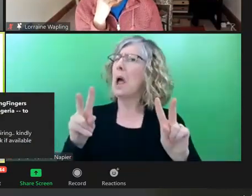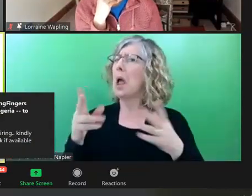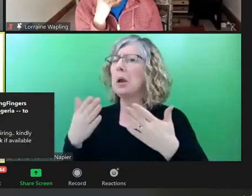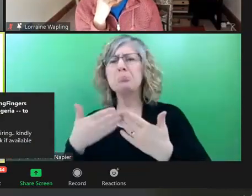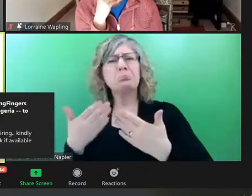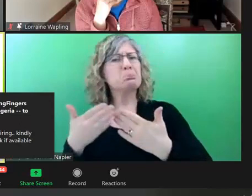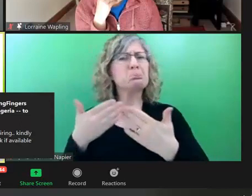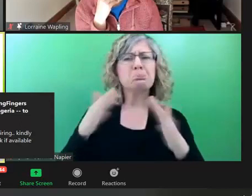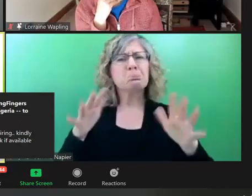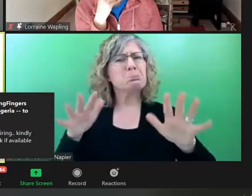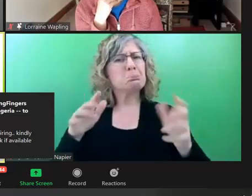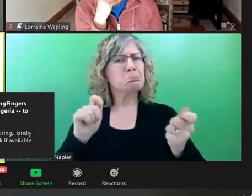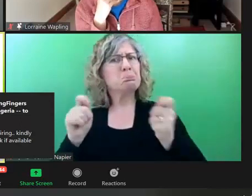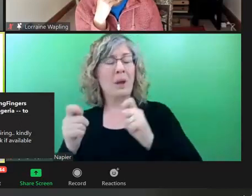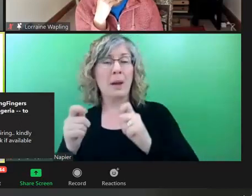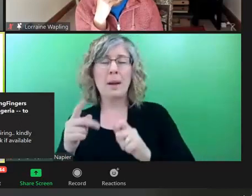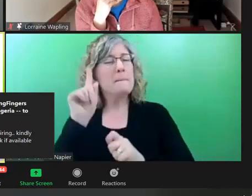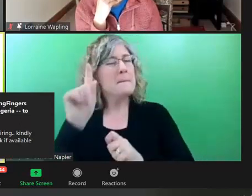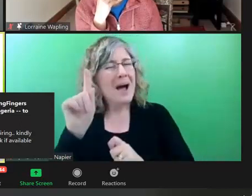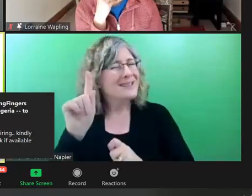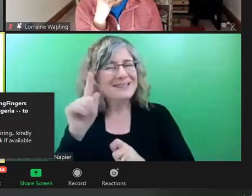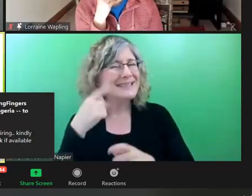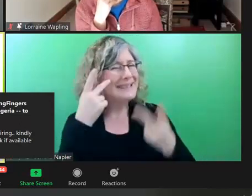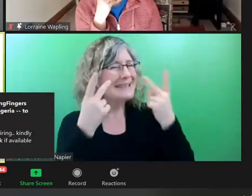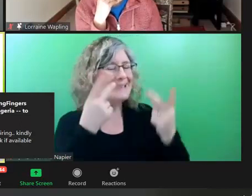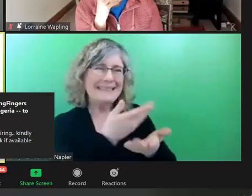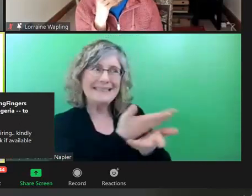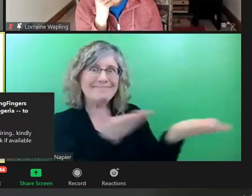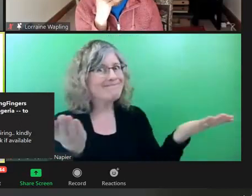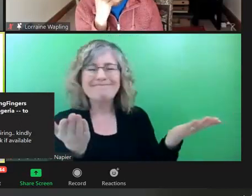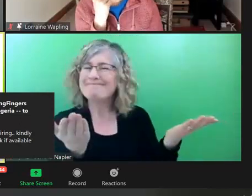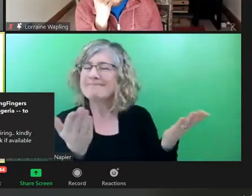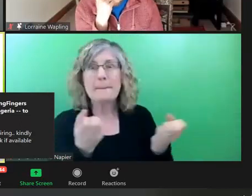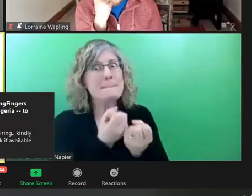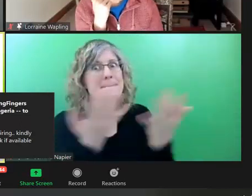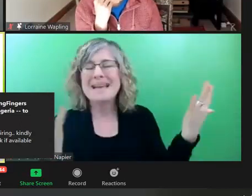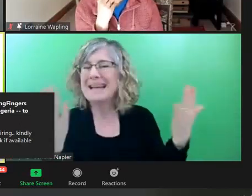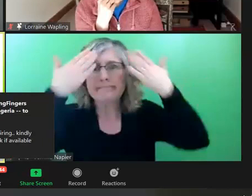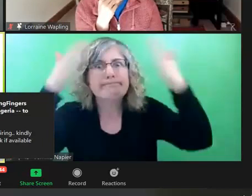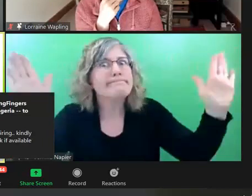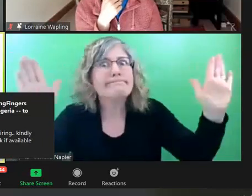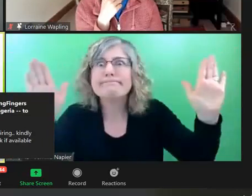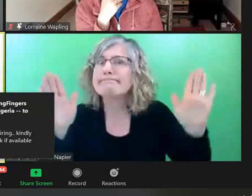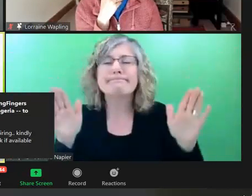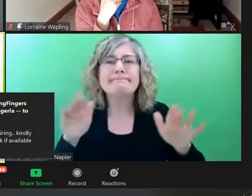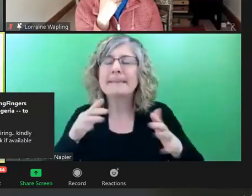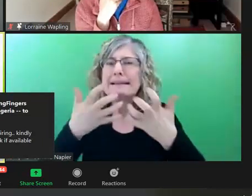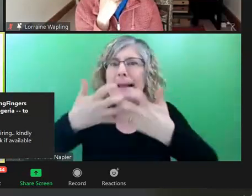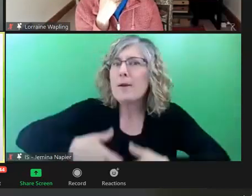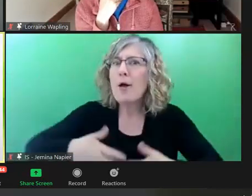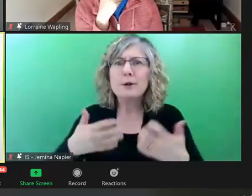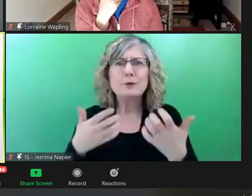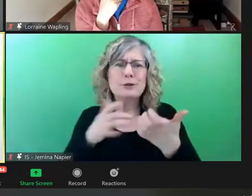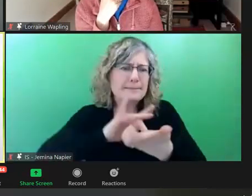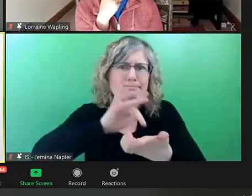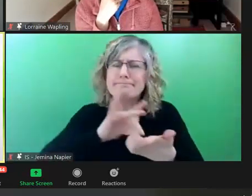technologies because they had not been using them even before COVID. Now, the other challenge we had